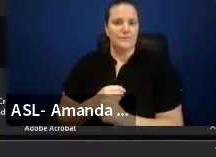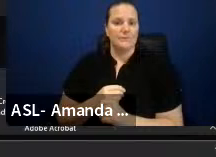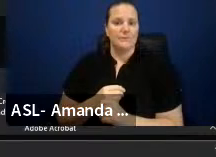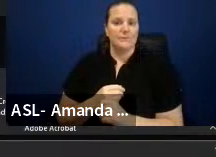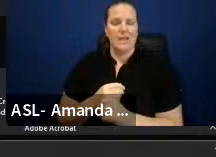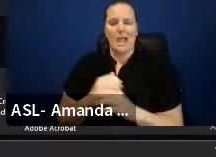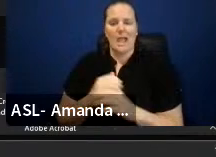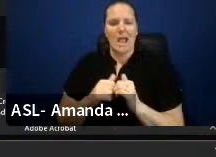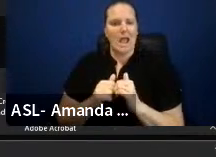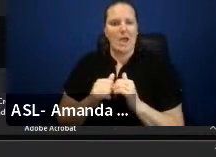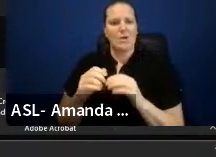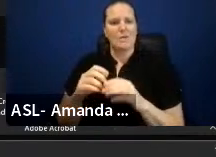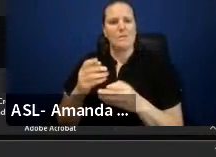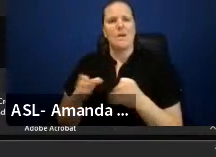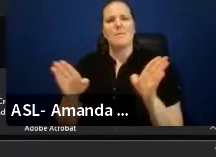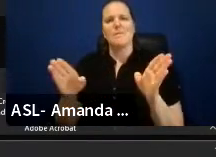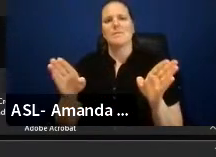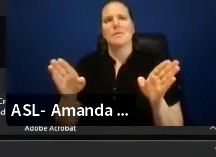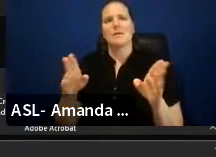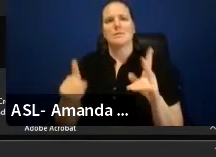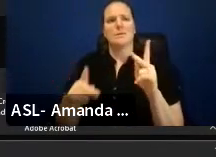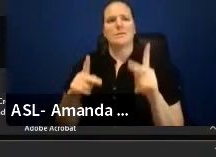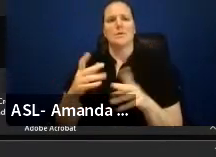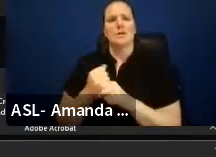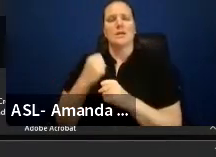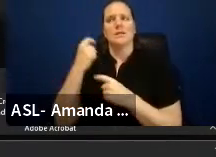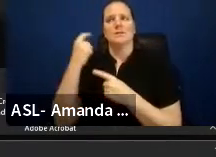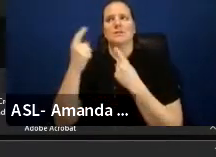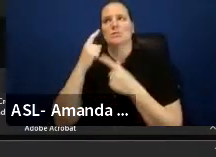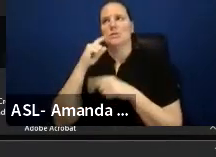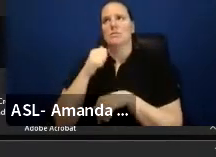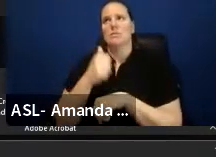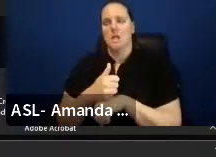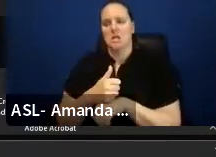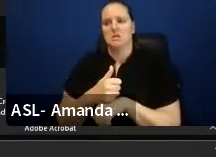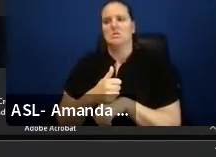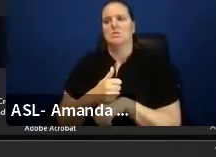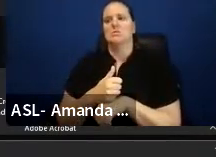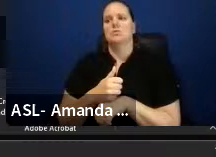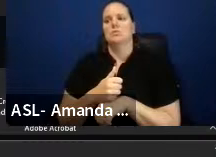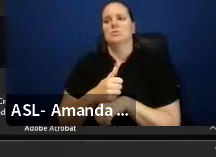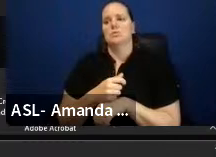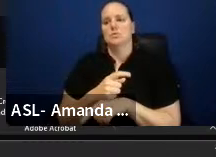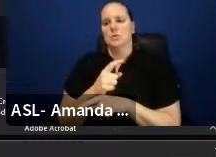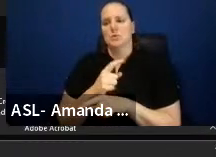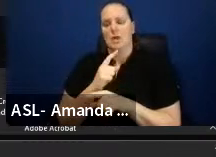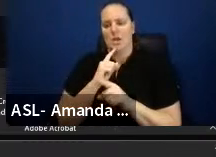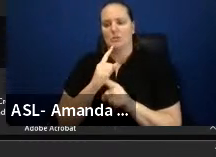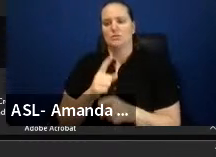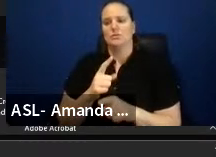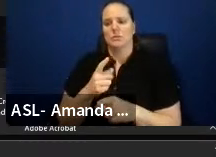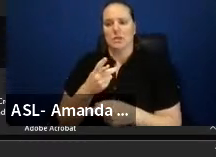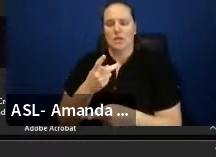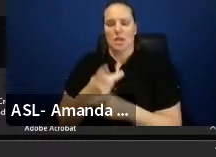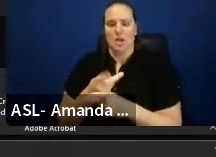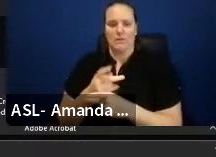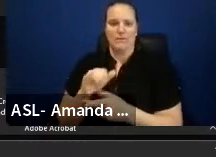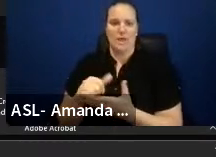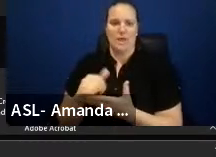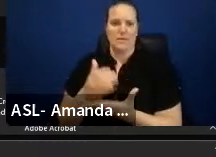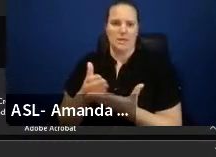how does the public get a consideration in place to actually take care of those